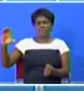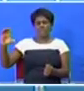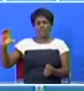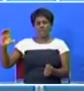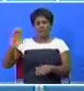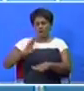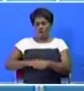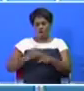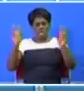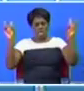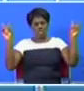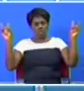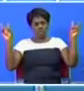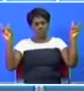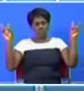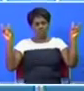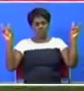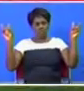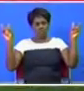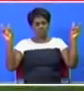over the issue.